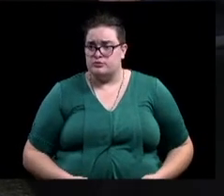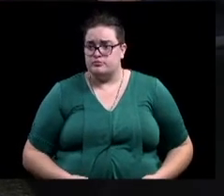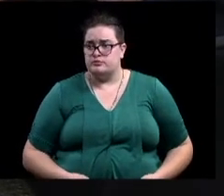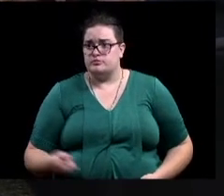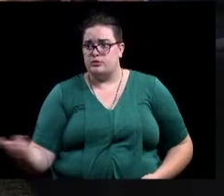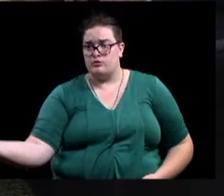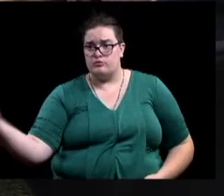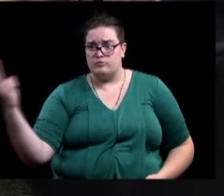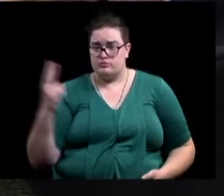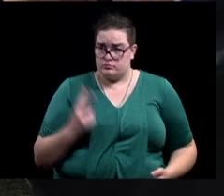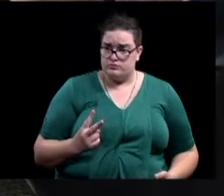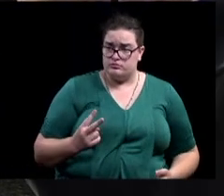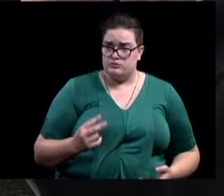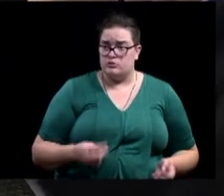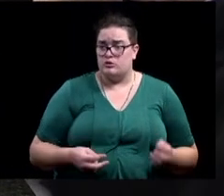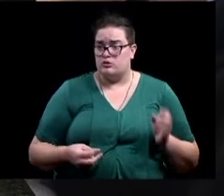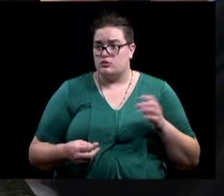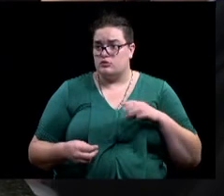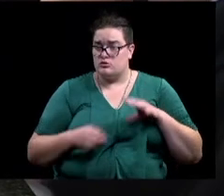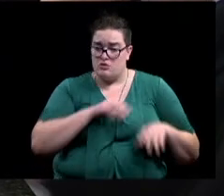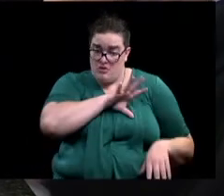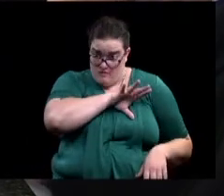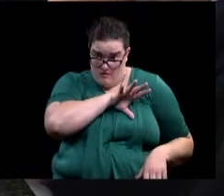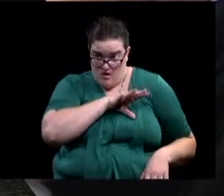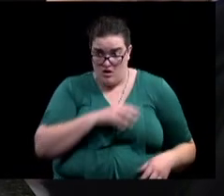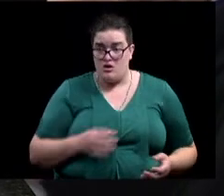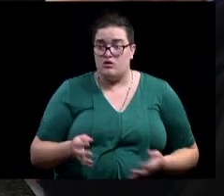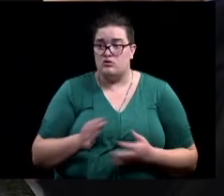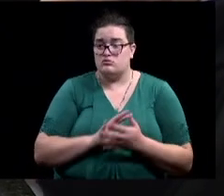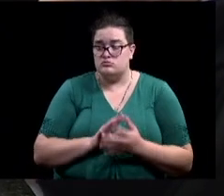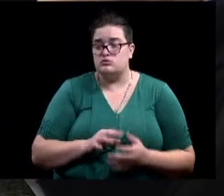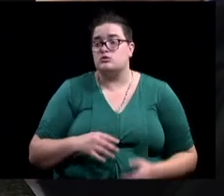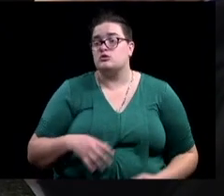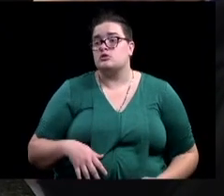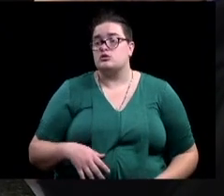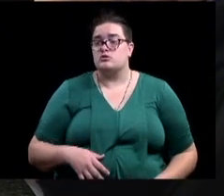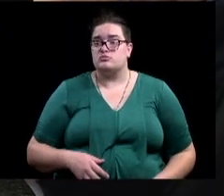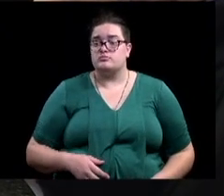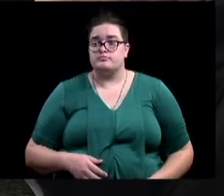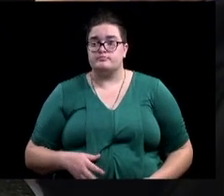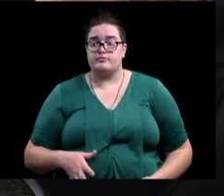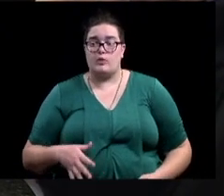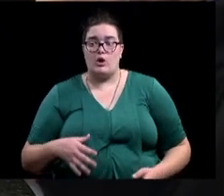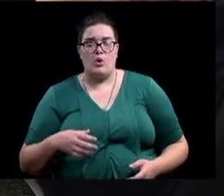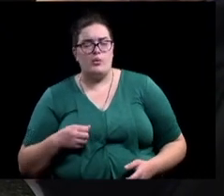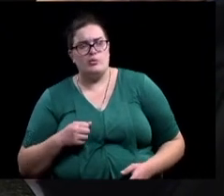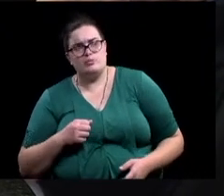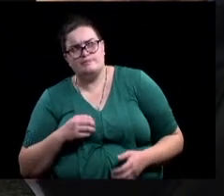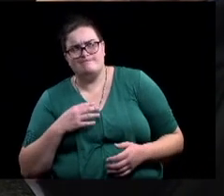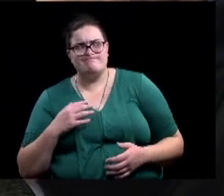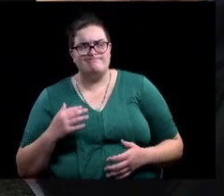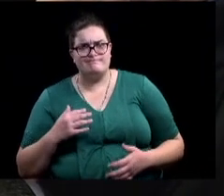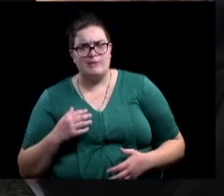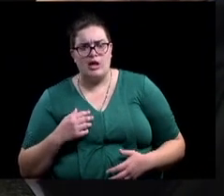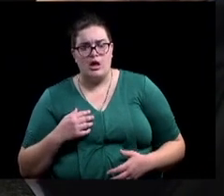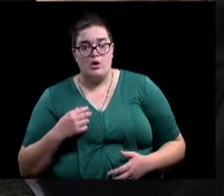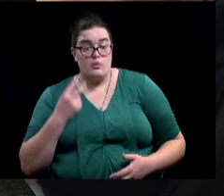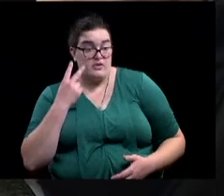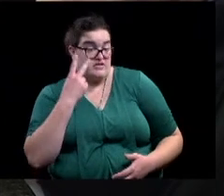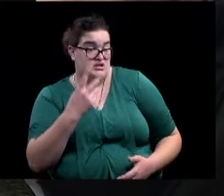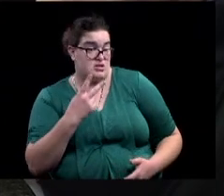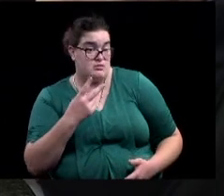interaction. And at the end, they said, well, we've seen that, but that's not how we remember it. And